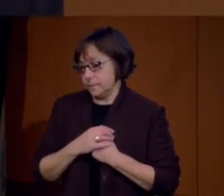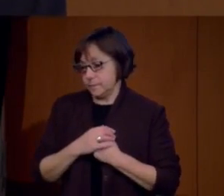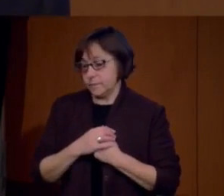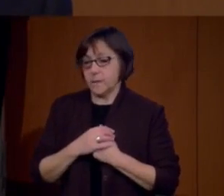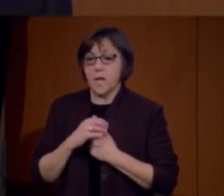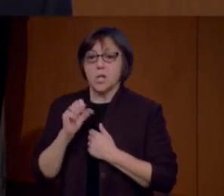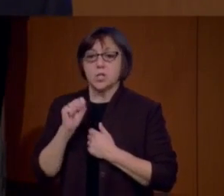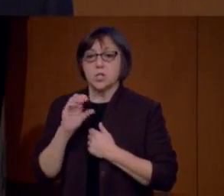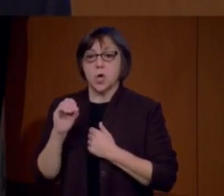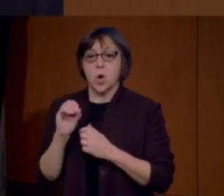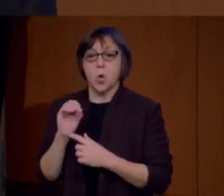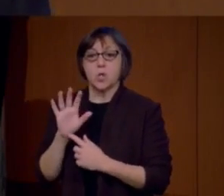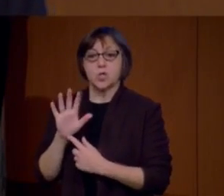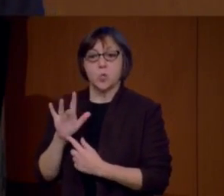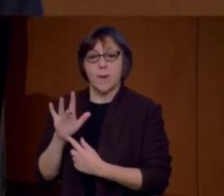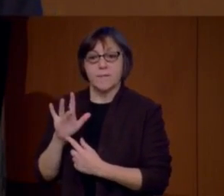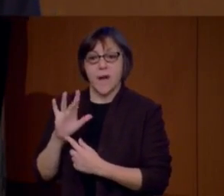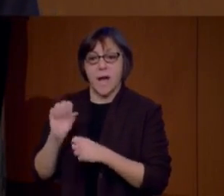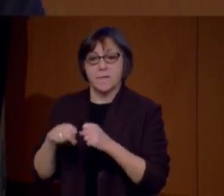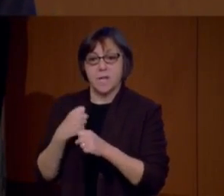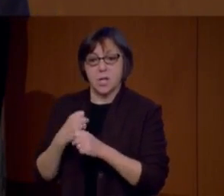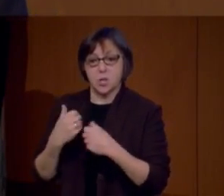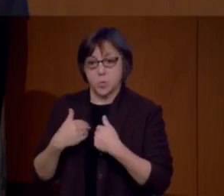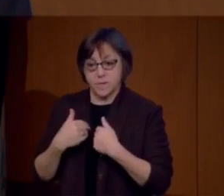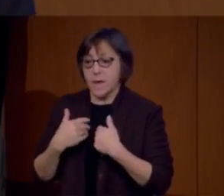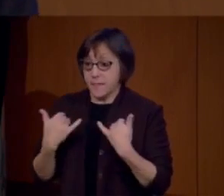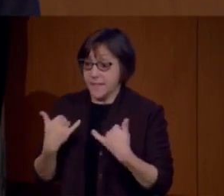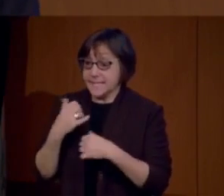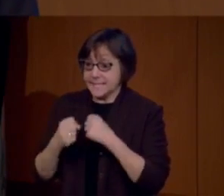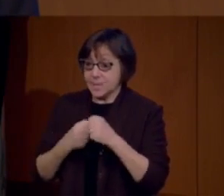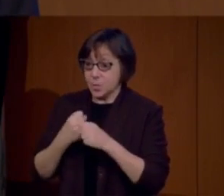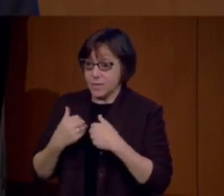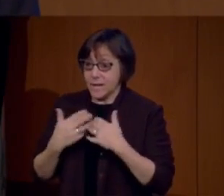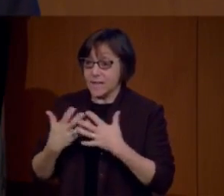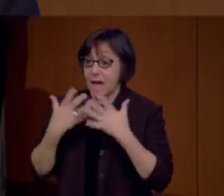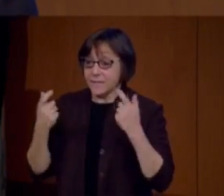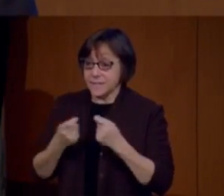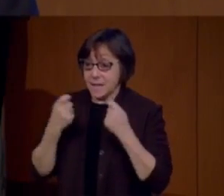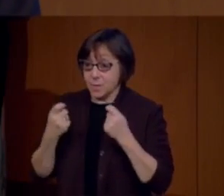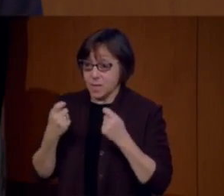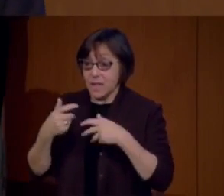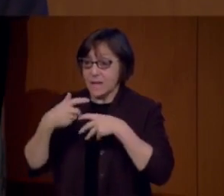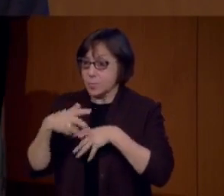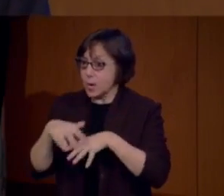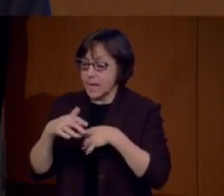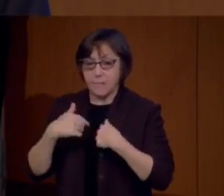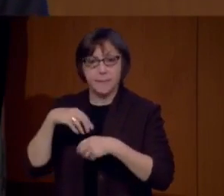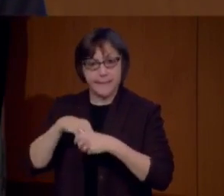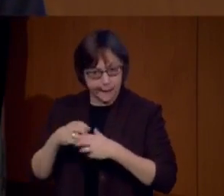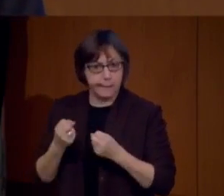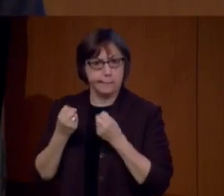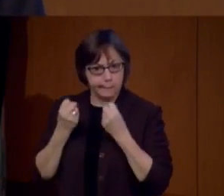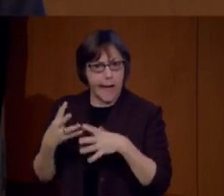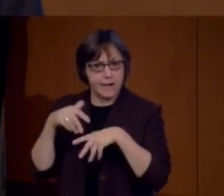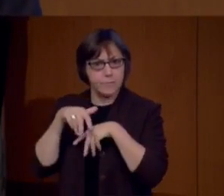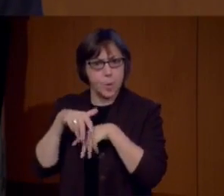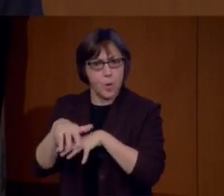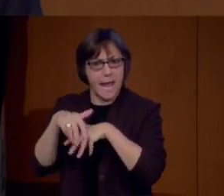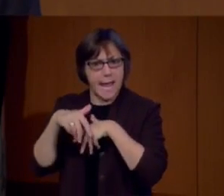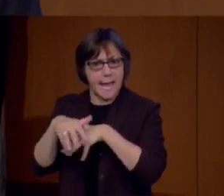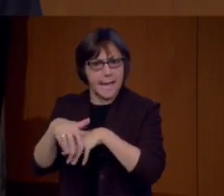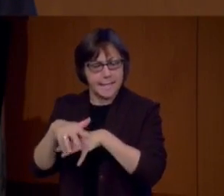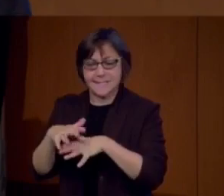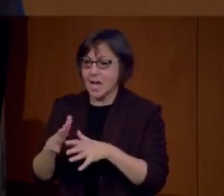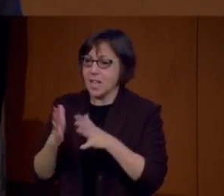And so 25 years, we've had a lot of celebrations this year, a lot of parades. I've been in a lot of parades, a lot